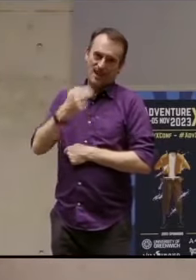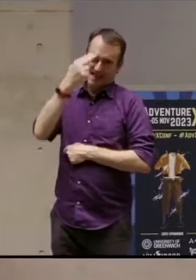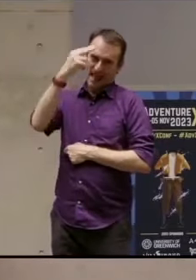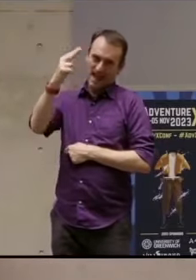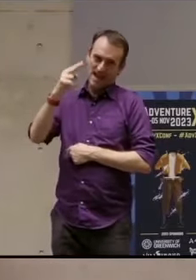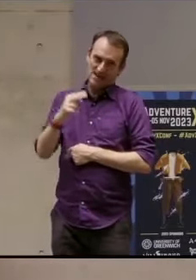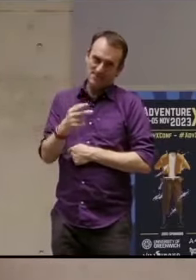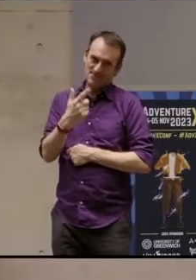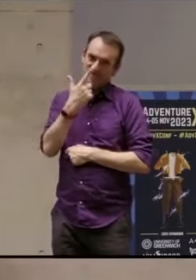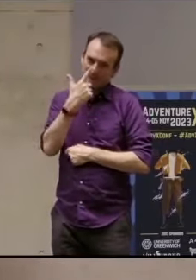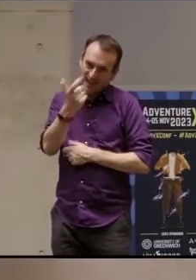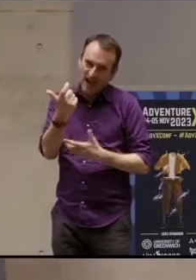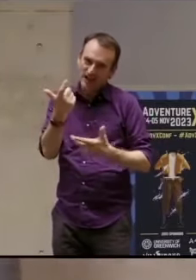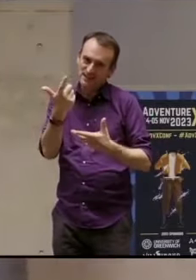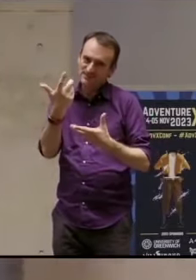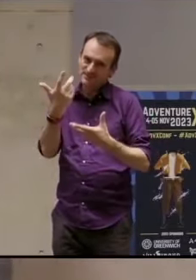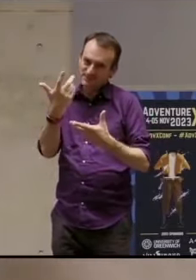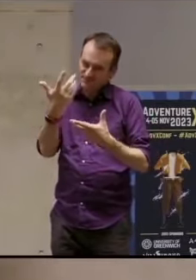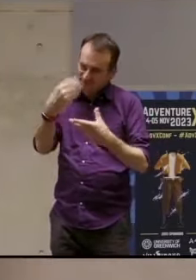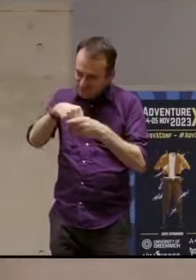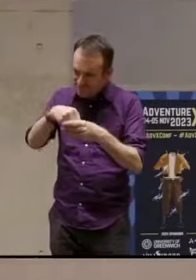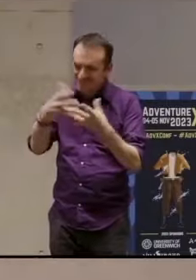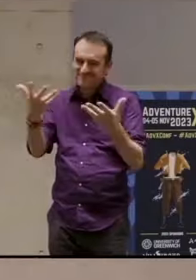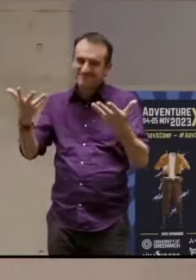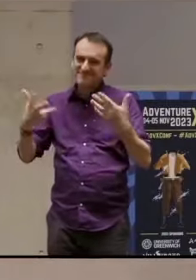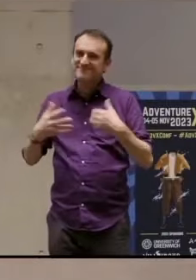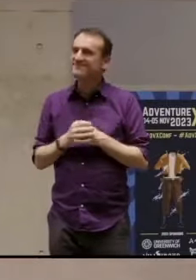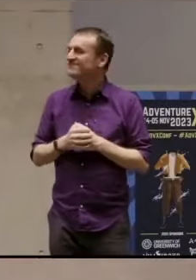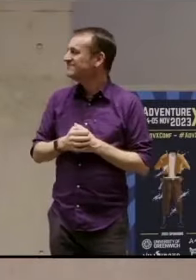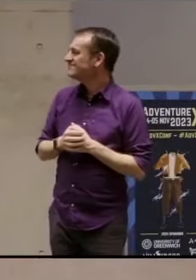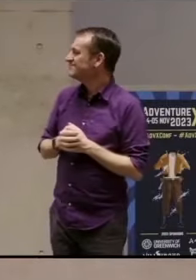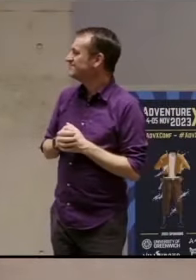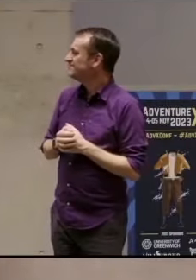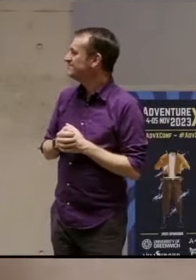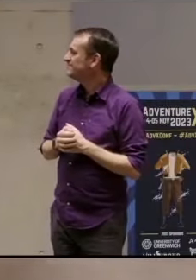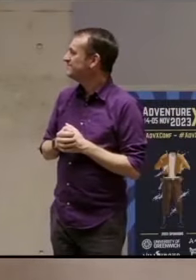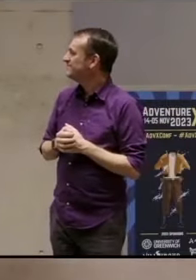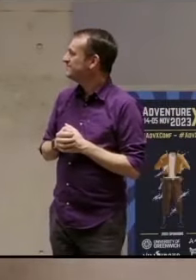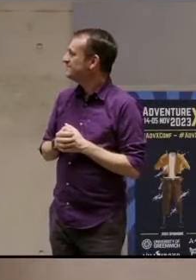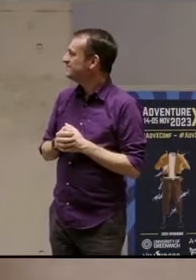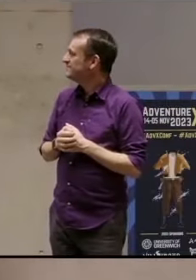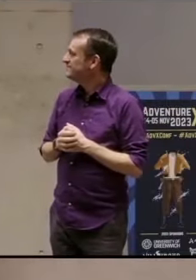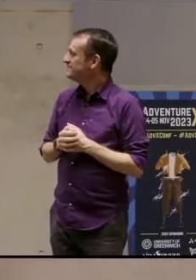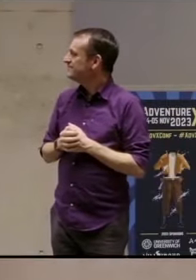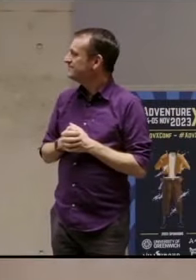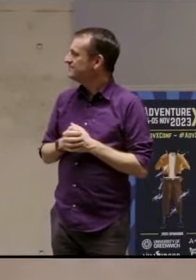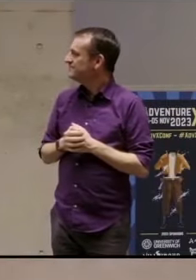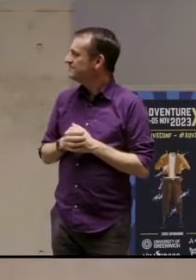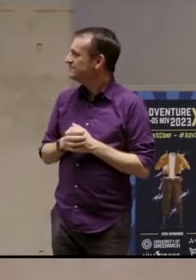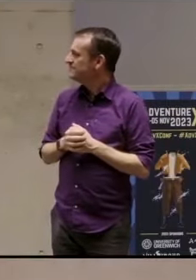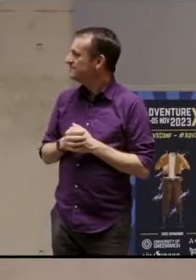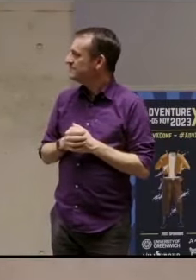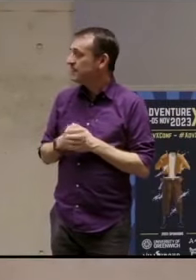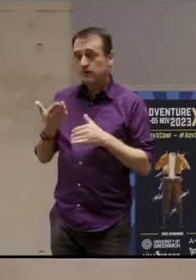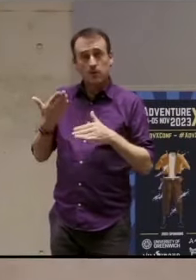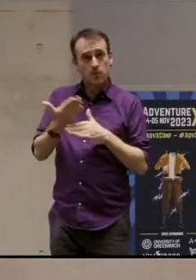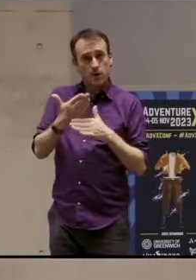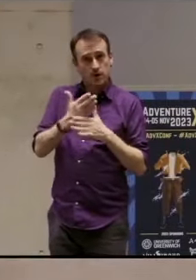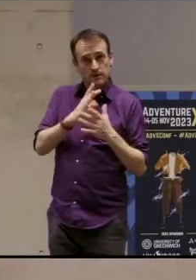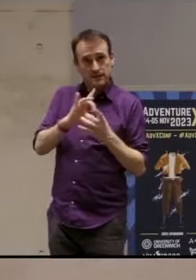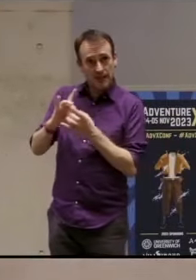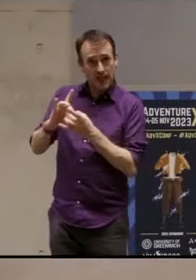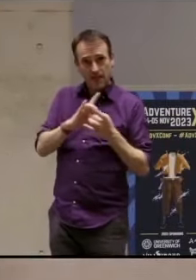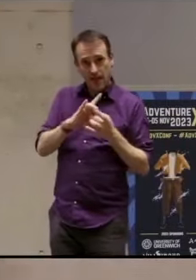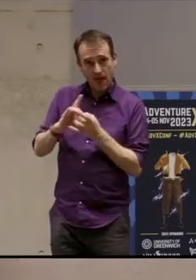Güven Çatak. I'm the founder director of Bug Lab, and we also work together with Can at the University